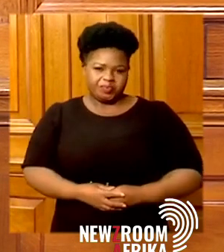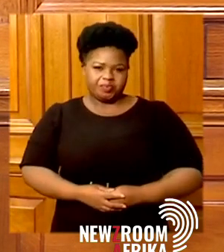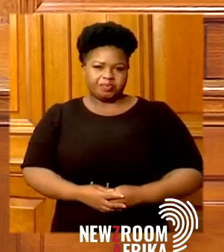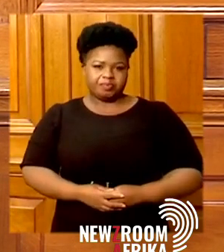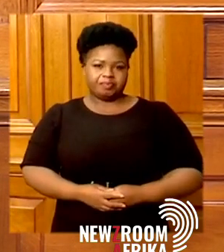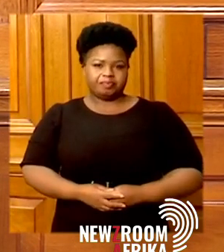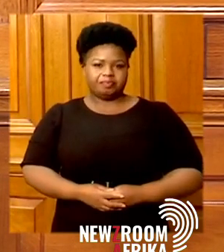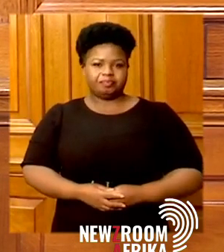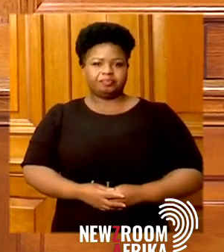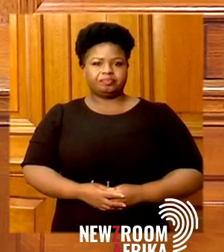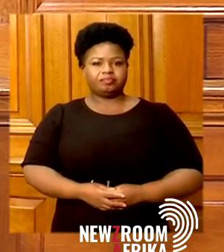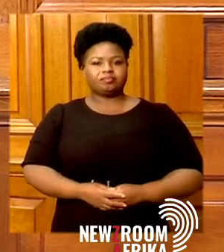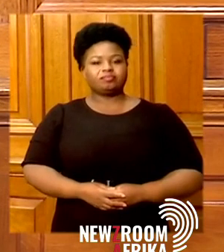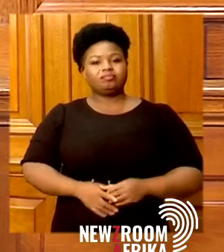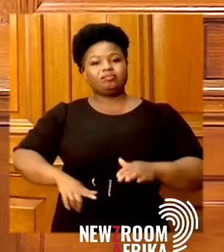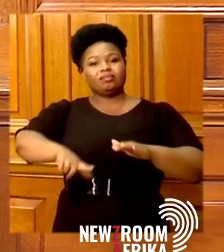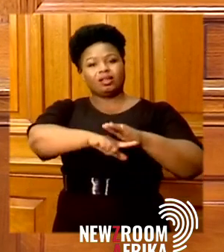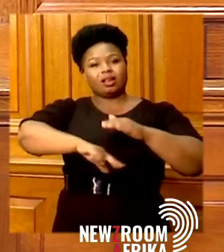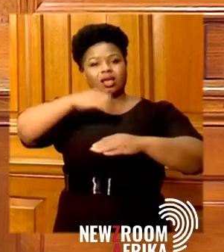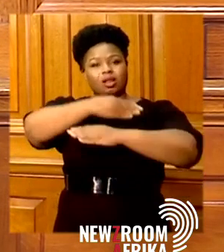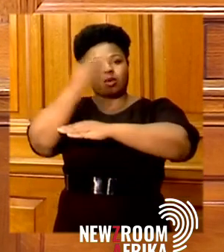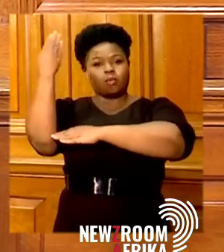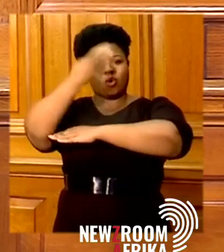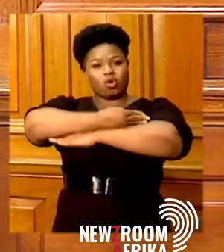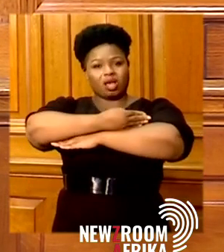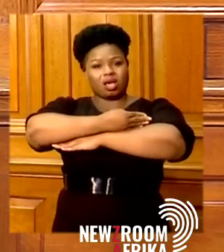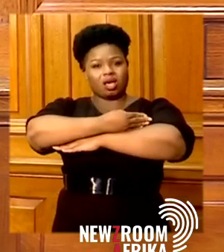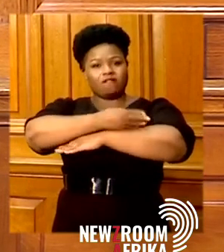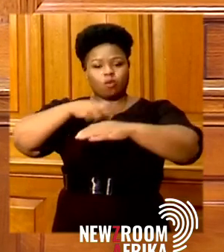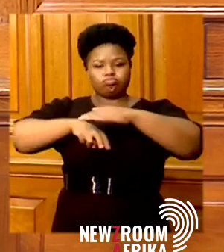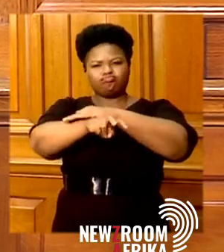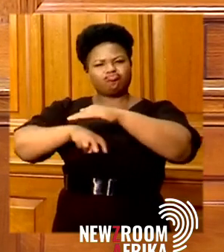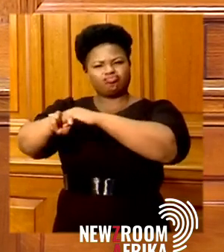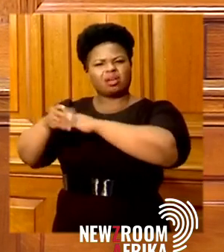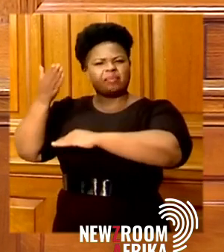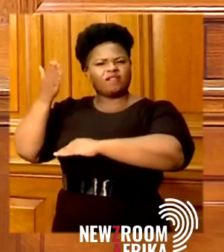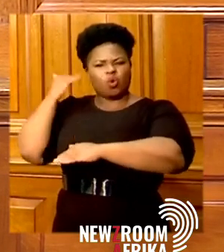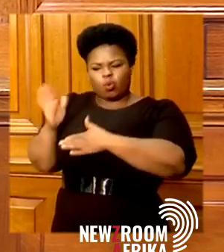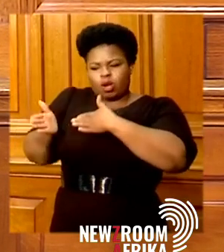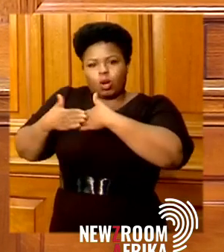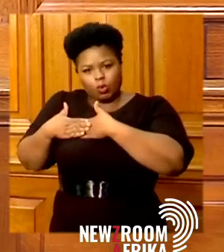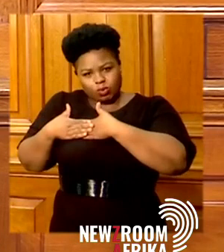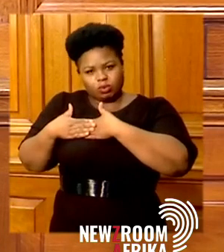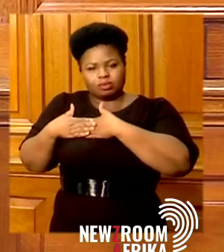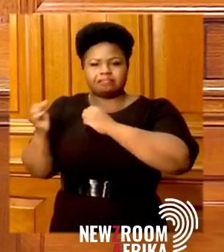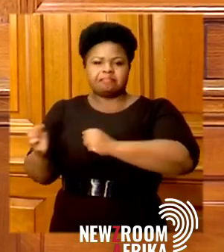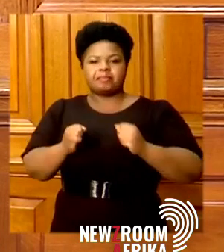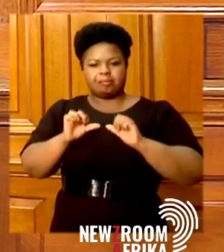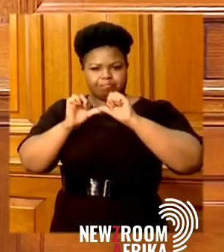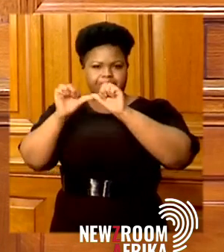The 33 land border posts that have been closed throughout this period will remain